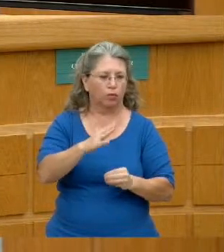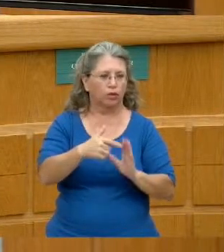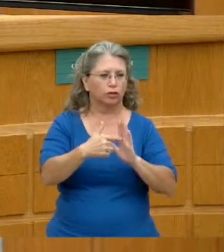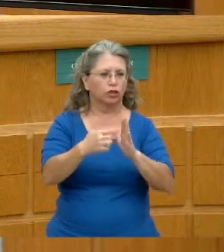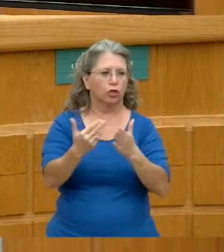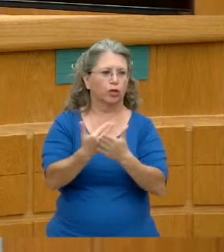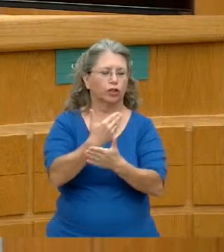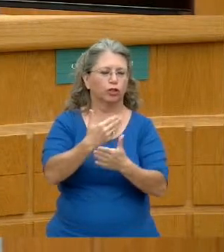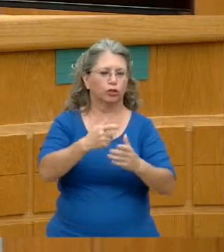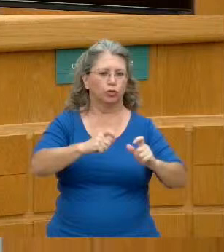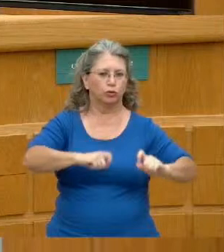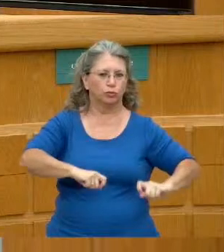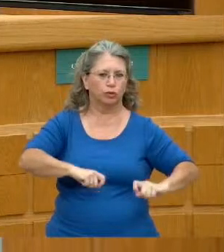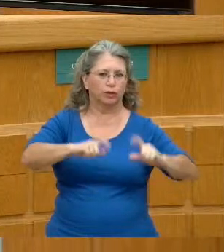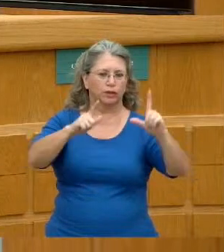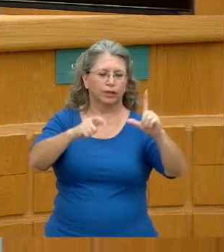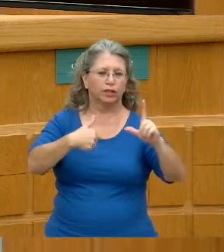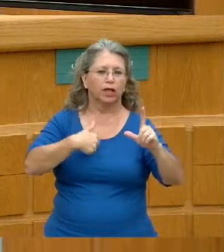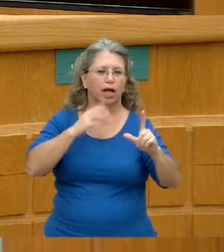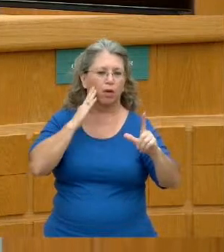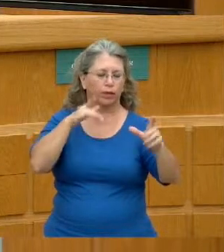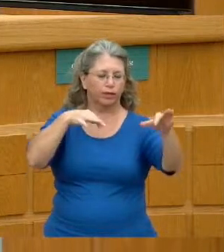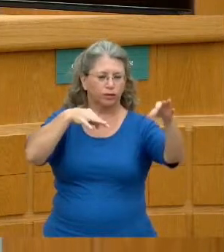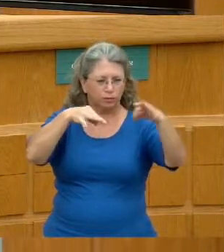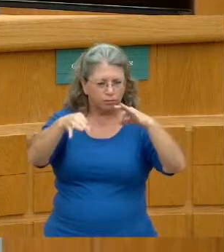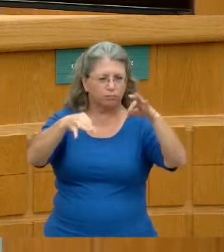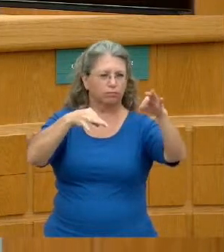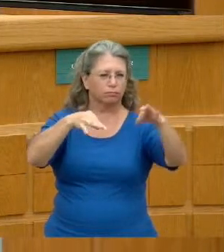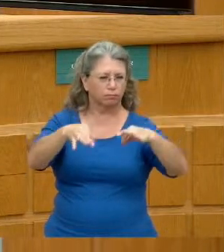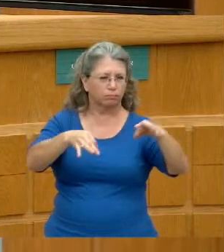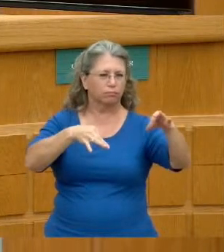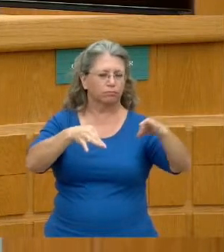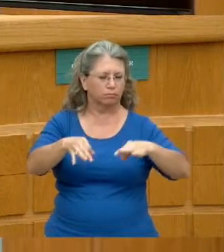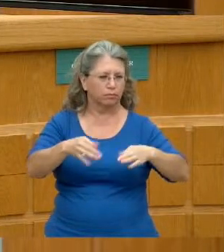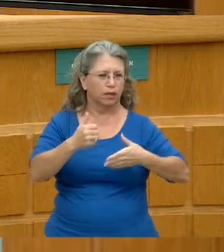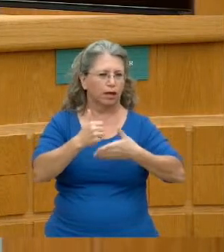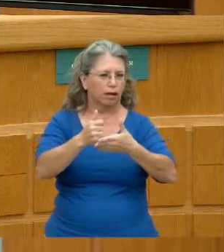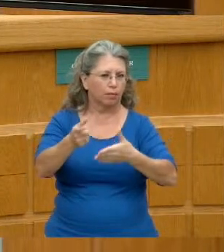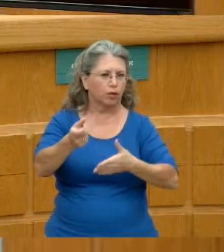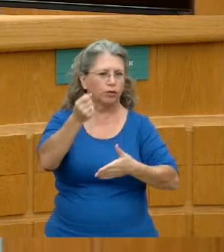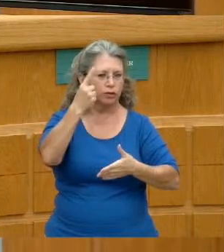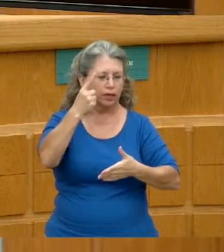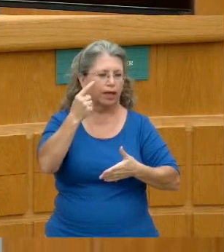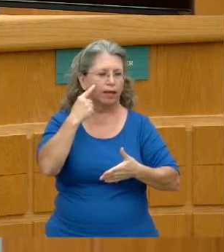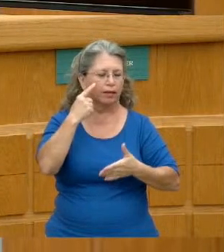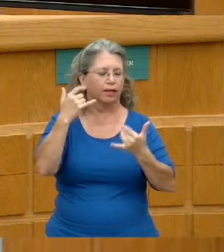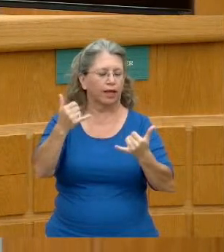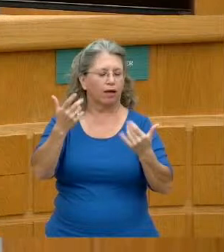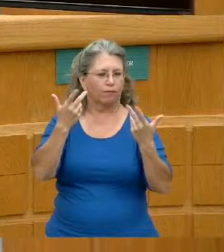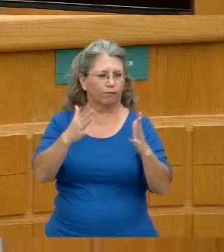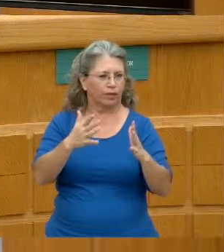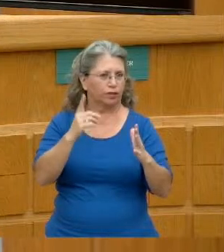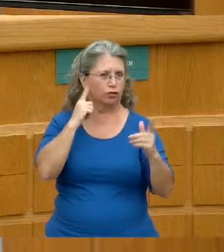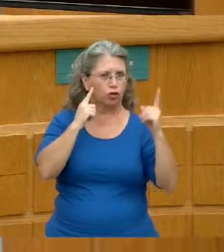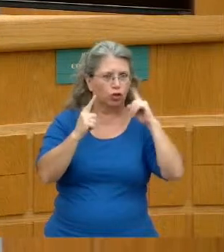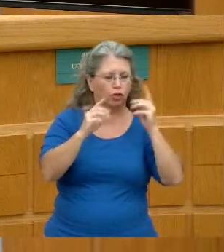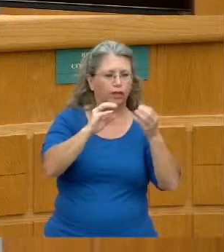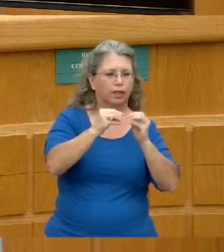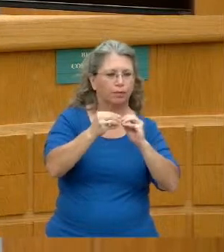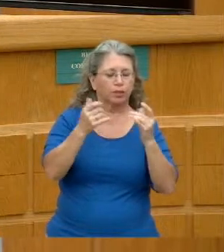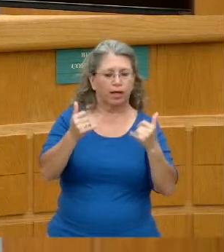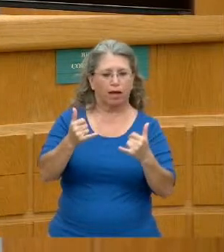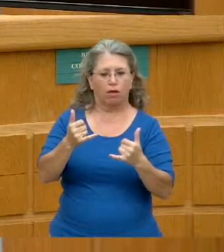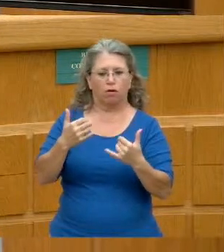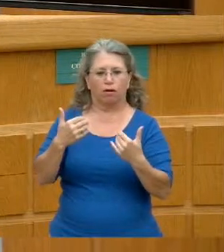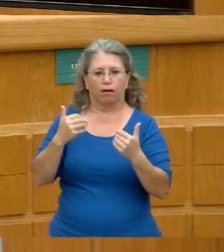and it's just going to be, I'm going to just walk the community through so we understand. I think having gone through the numbers, you have a better appreciation for why the judge and the